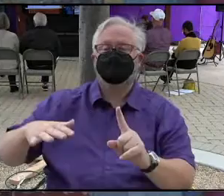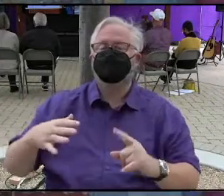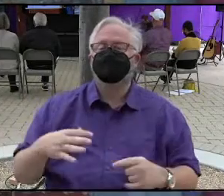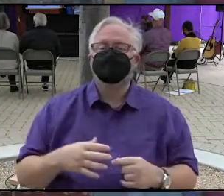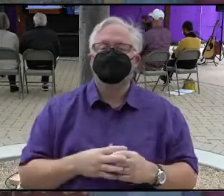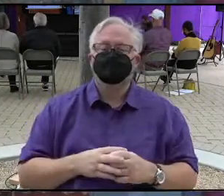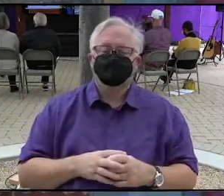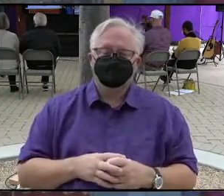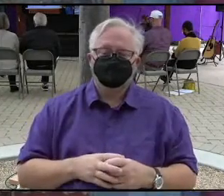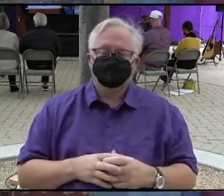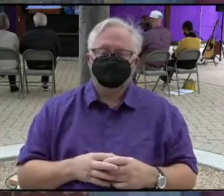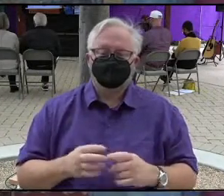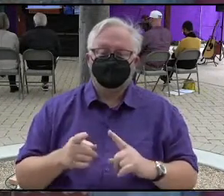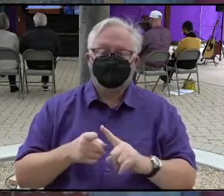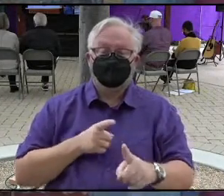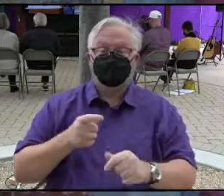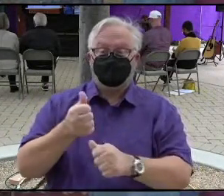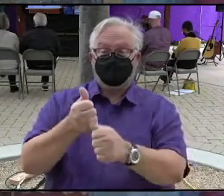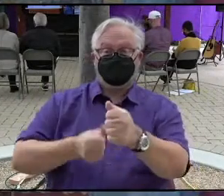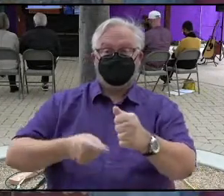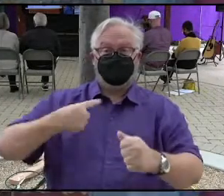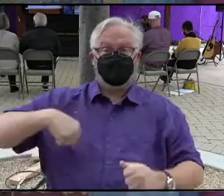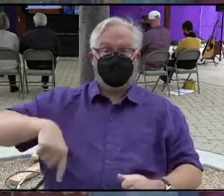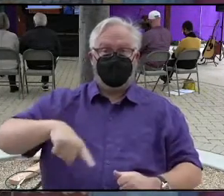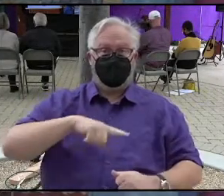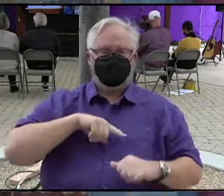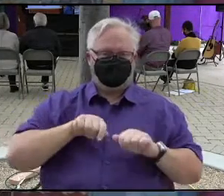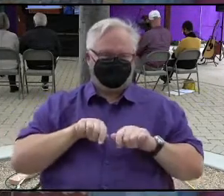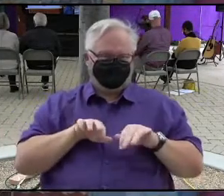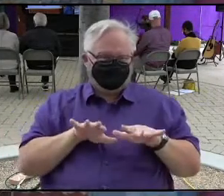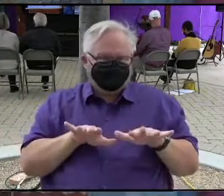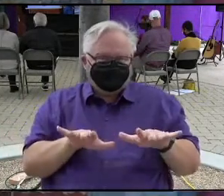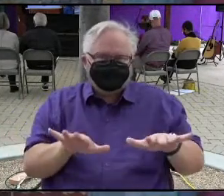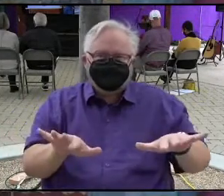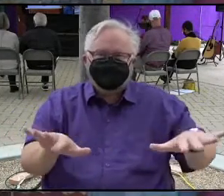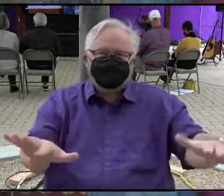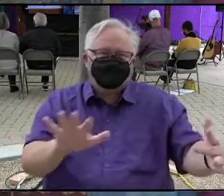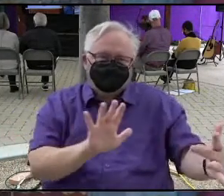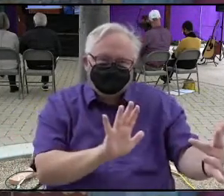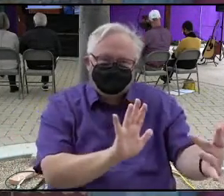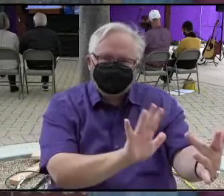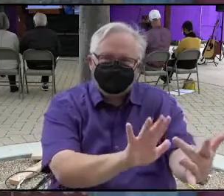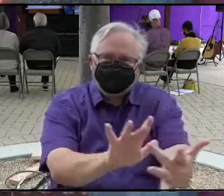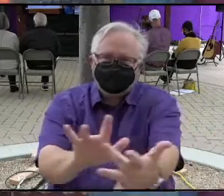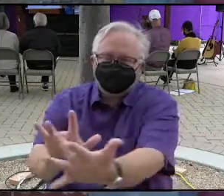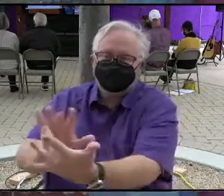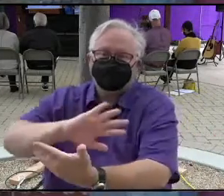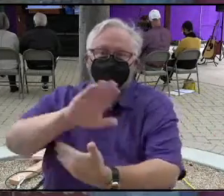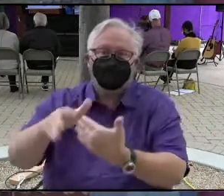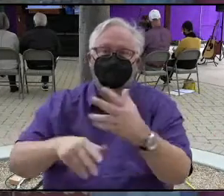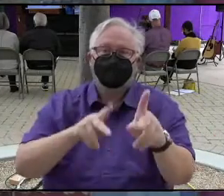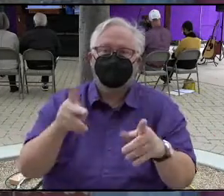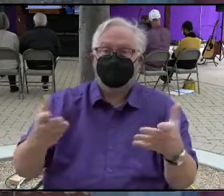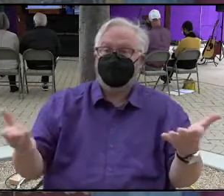reaching out from each one of us to touch all of the people who are here with us